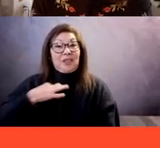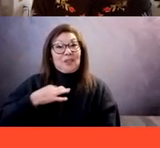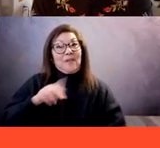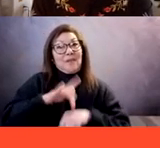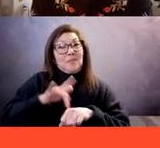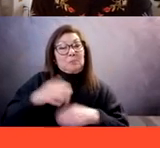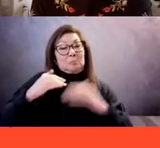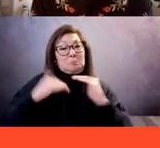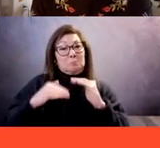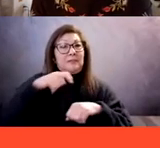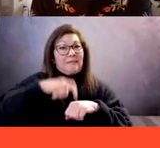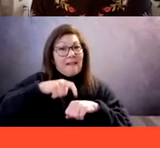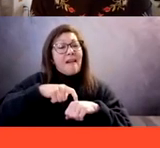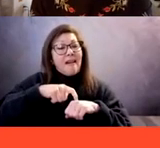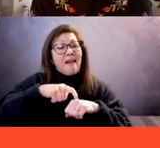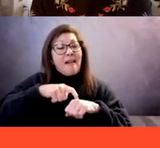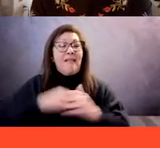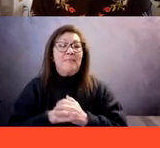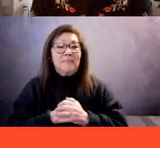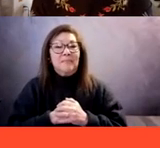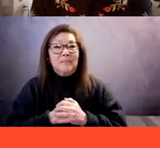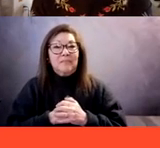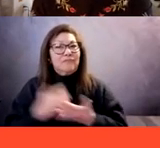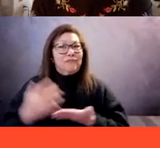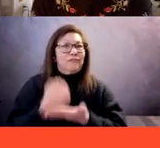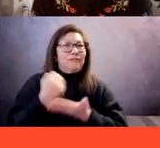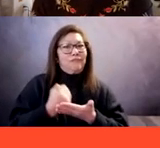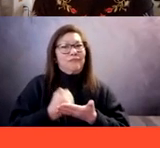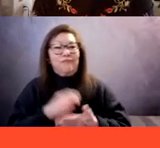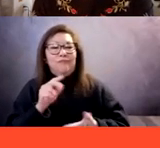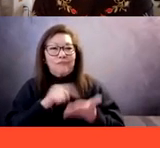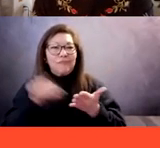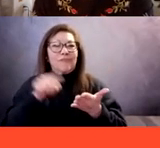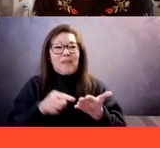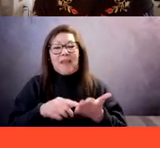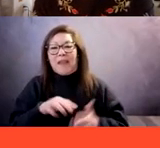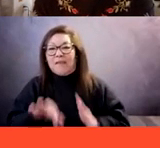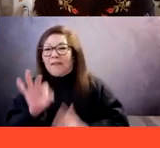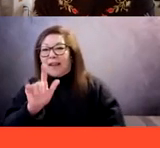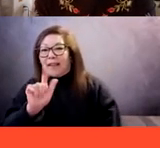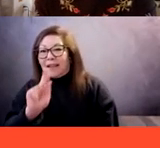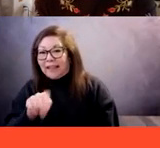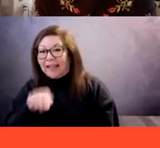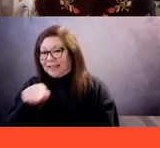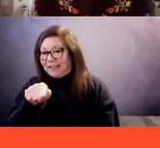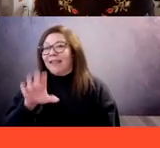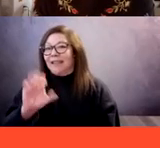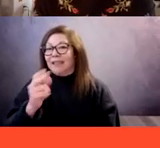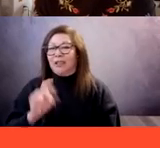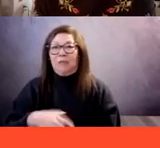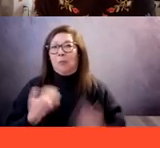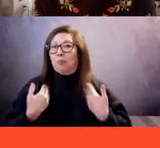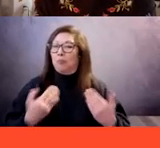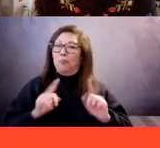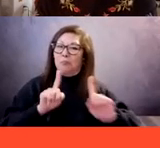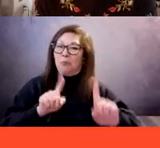very limited time. So check them out via the link in the chat and order one so you can